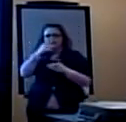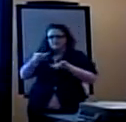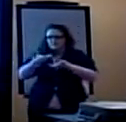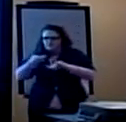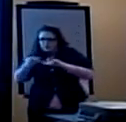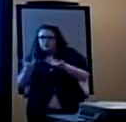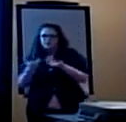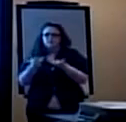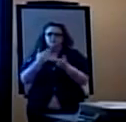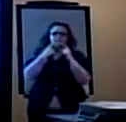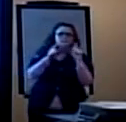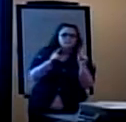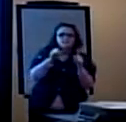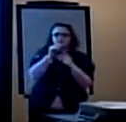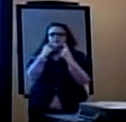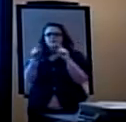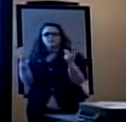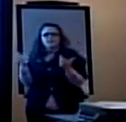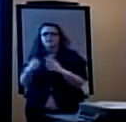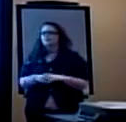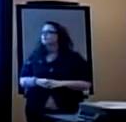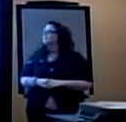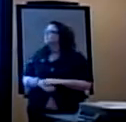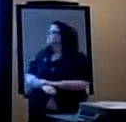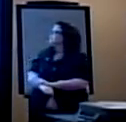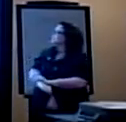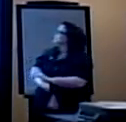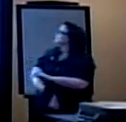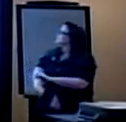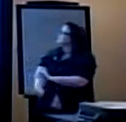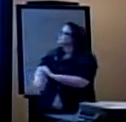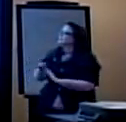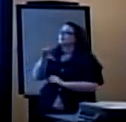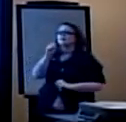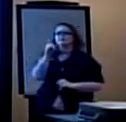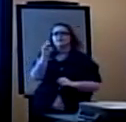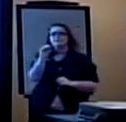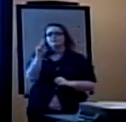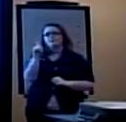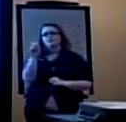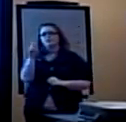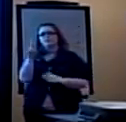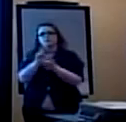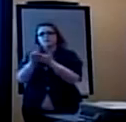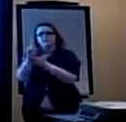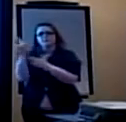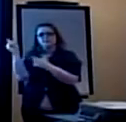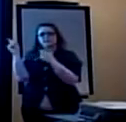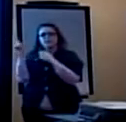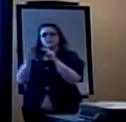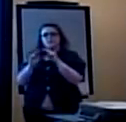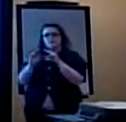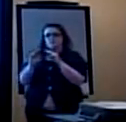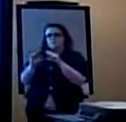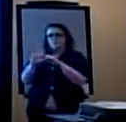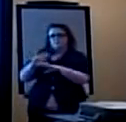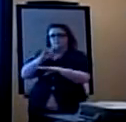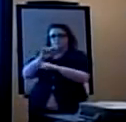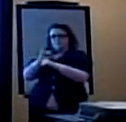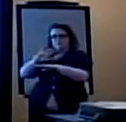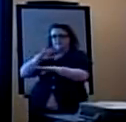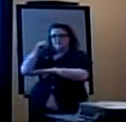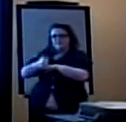of that came what would become known as Curio. And this is now at the Museum of Simon Fraser University through Jim Budd. And they actually made interactive pieces.